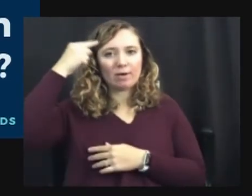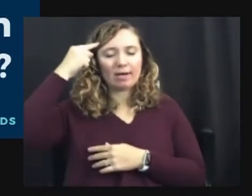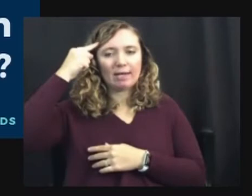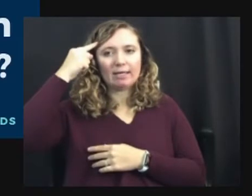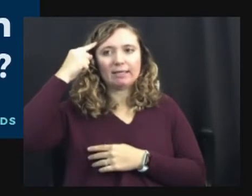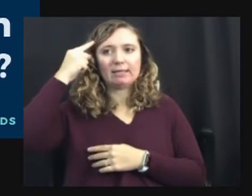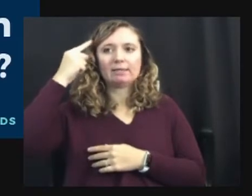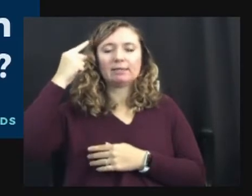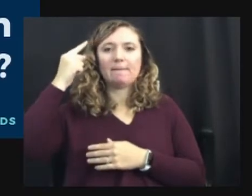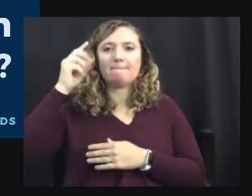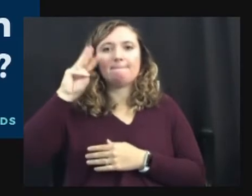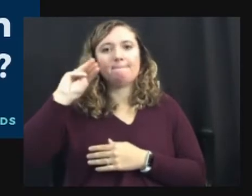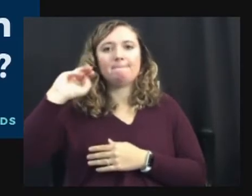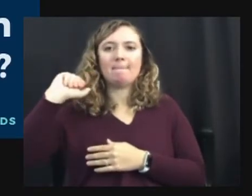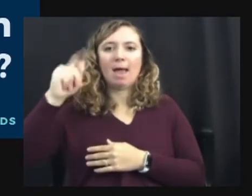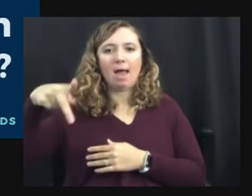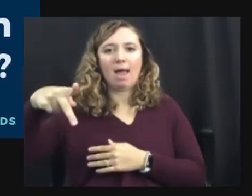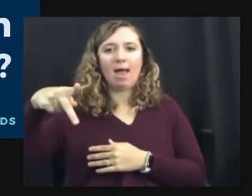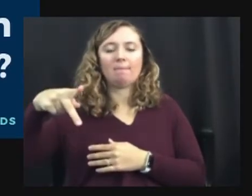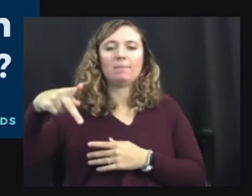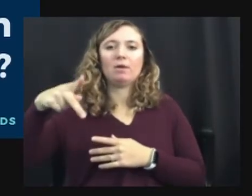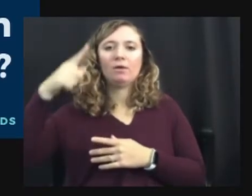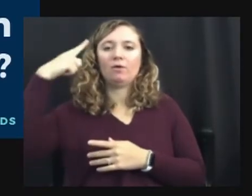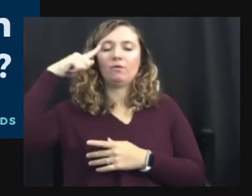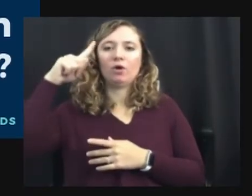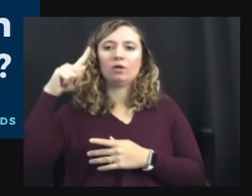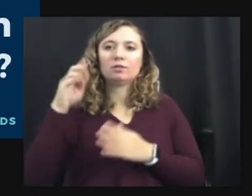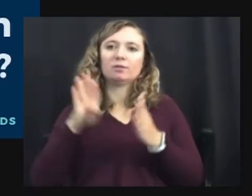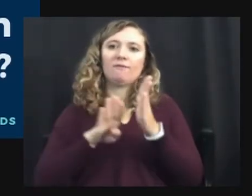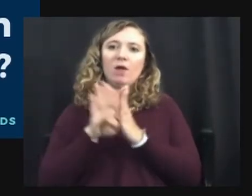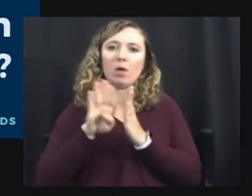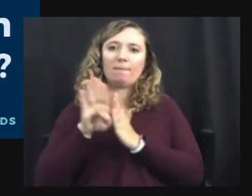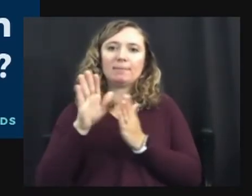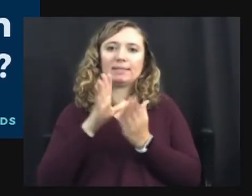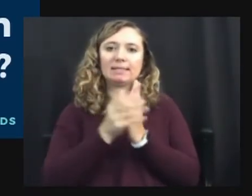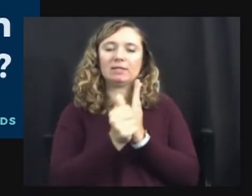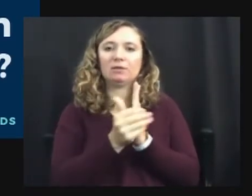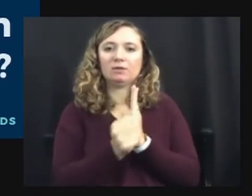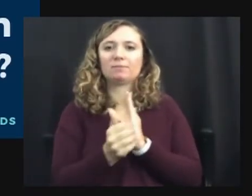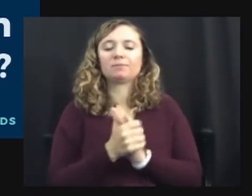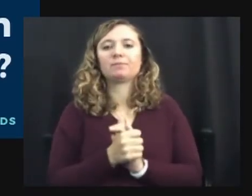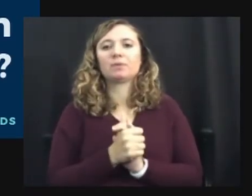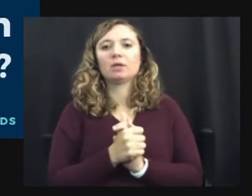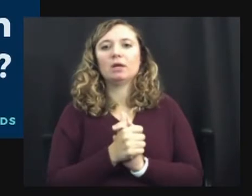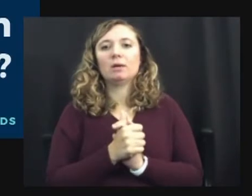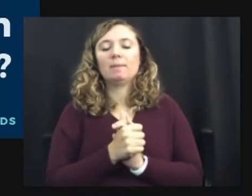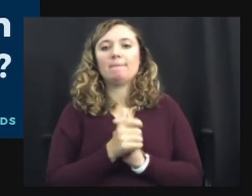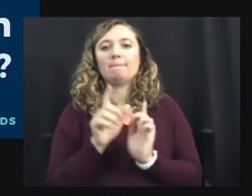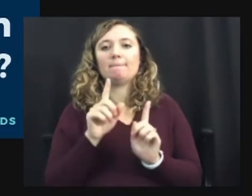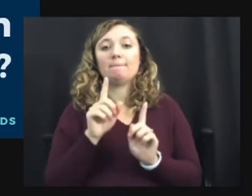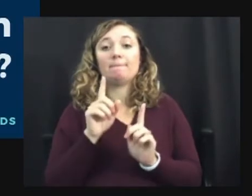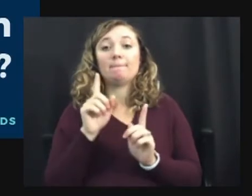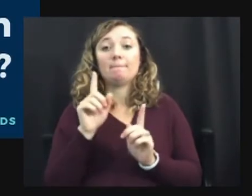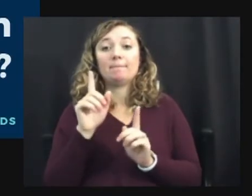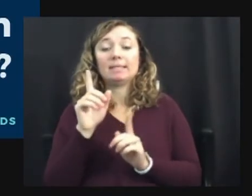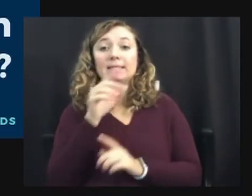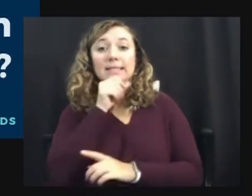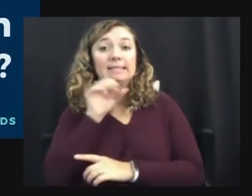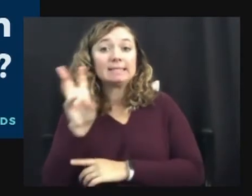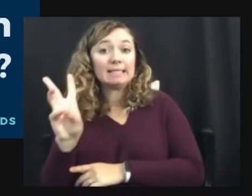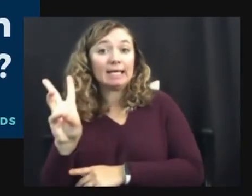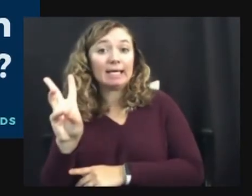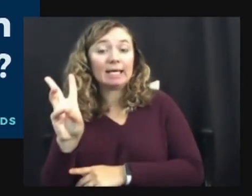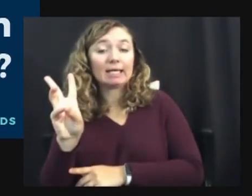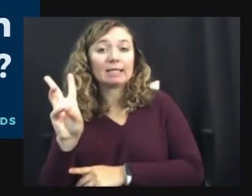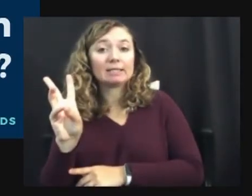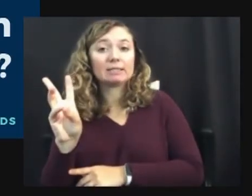self. And by the age of 6, you're 95% developed. Your brain is 95% developed.